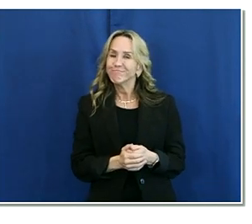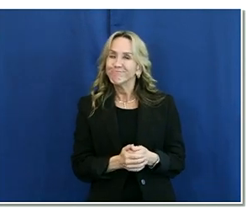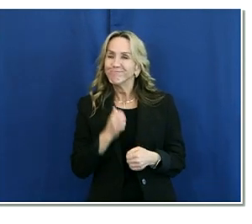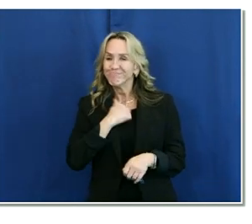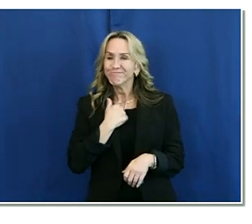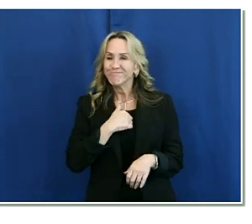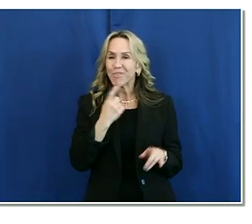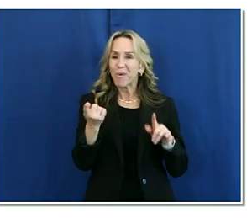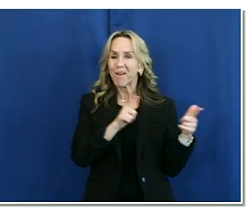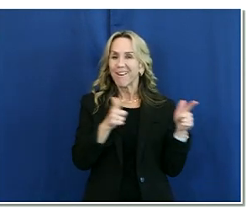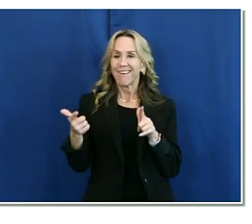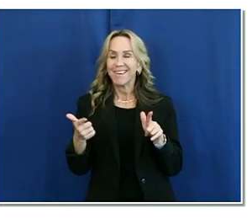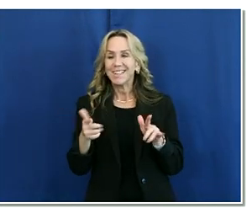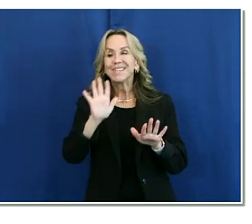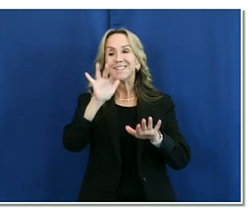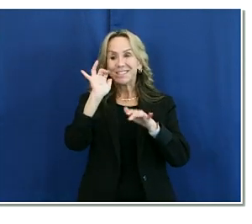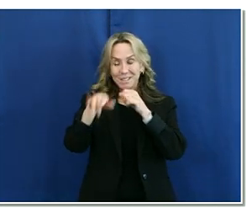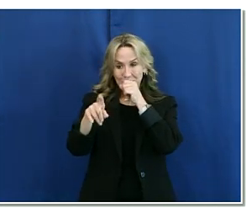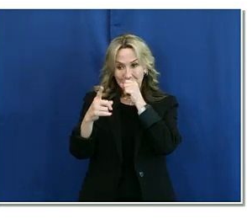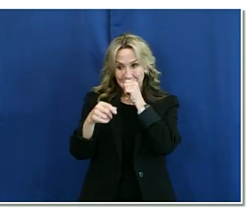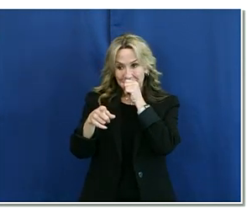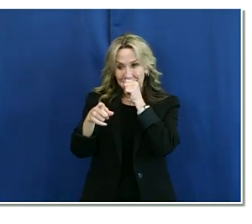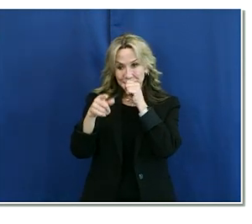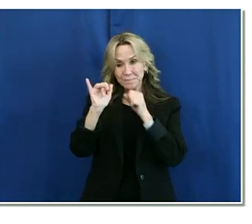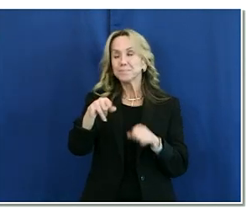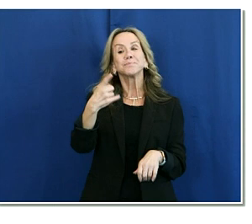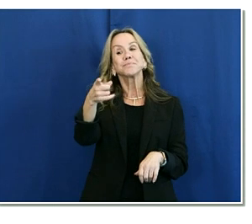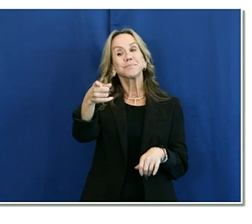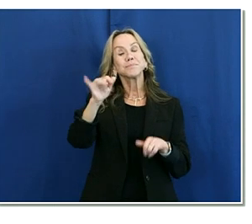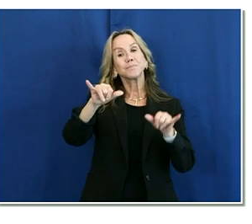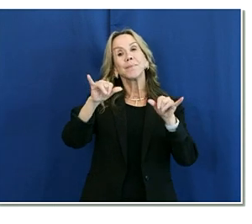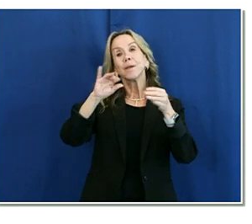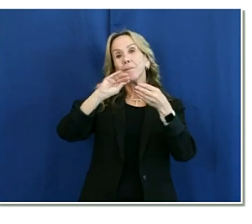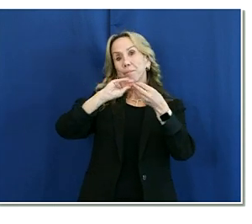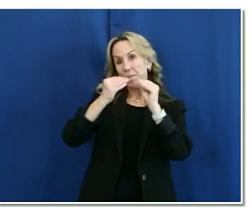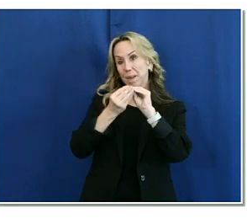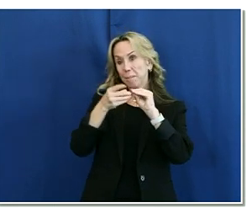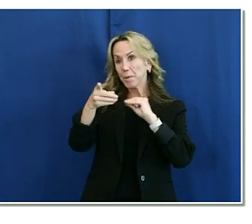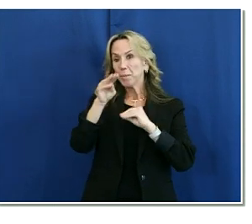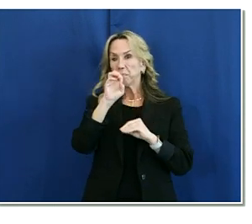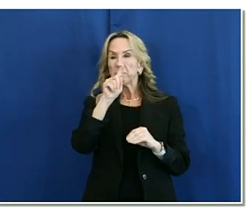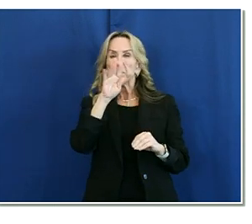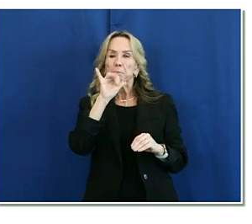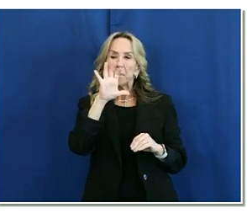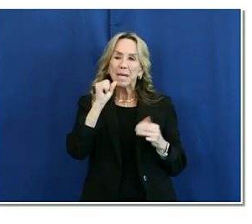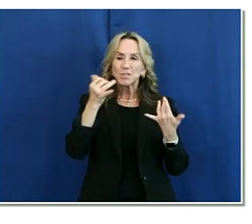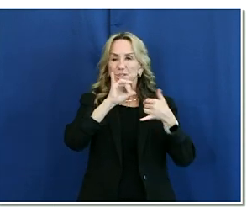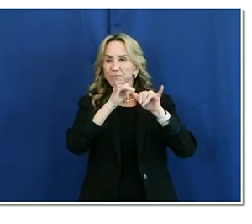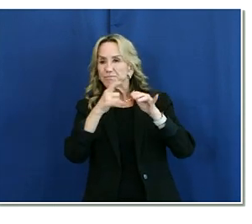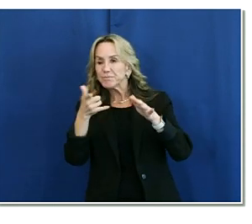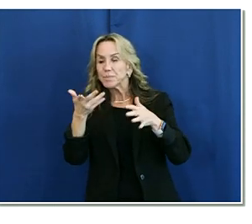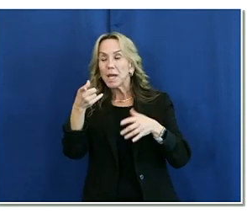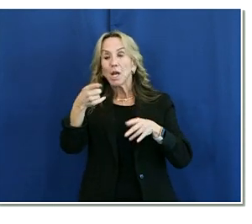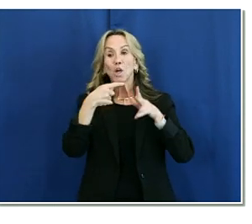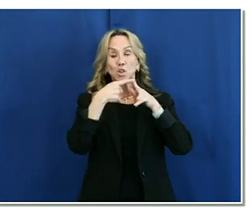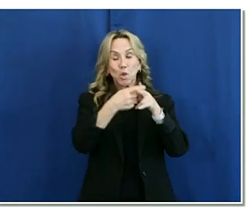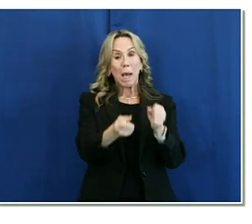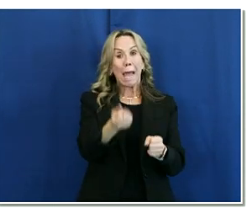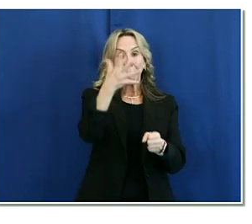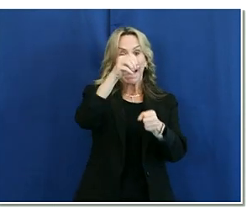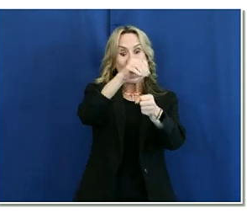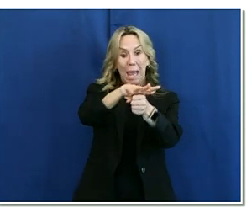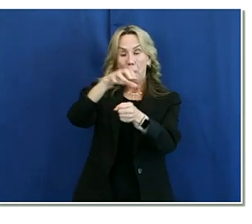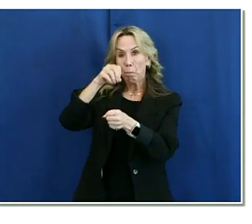slide right here. This is the metric slide that shows the 7, outbreaks that have occurred